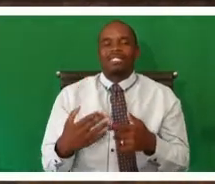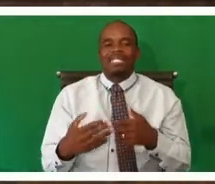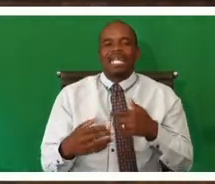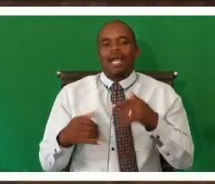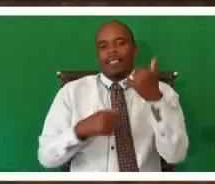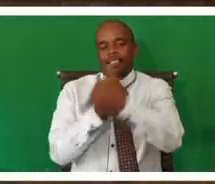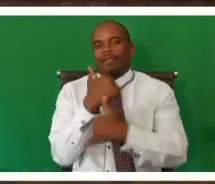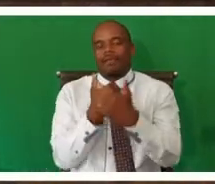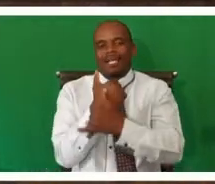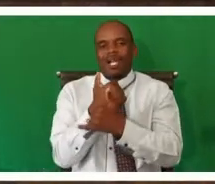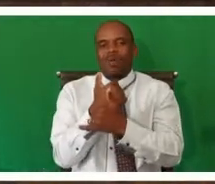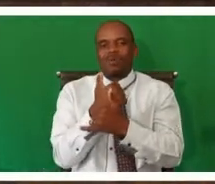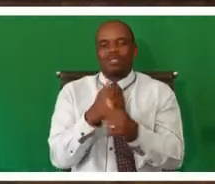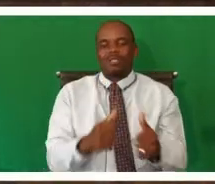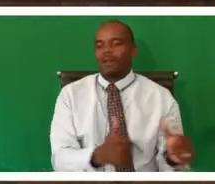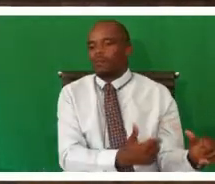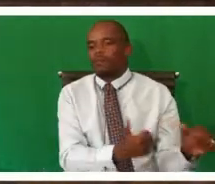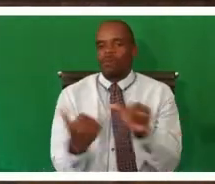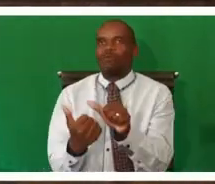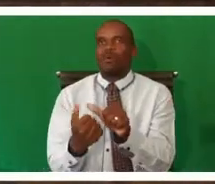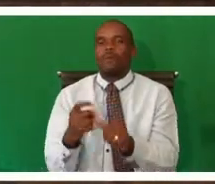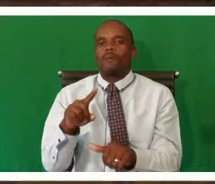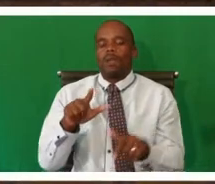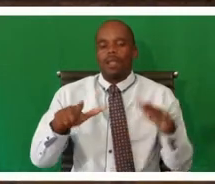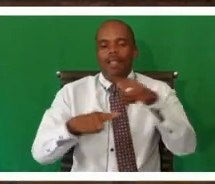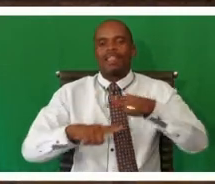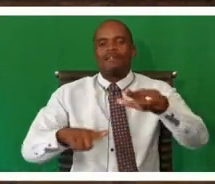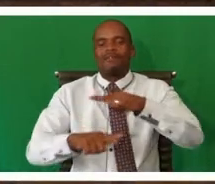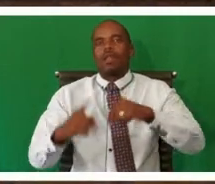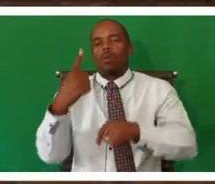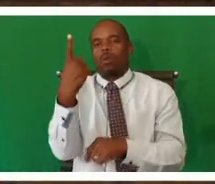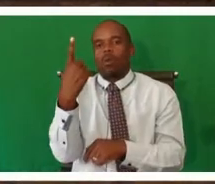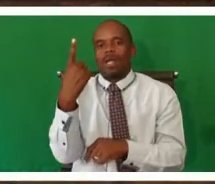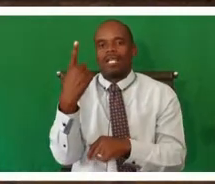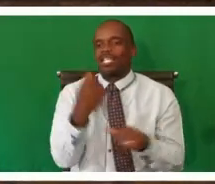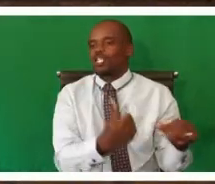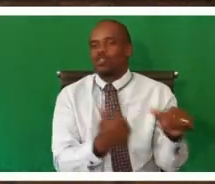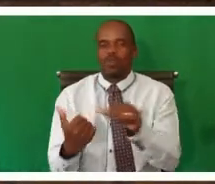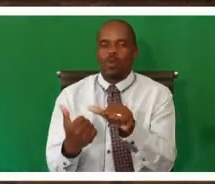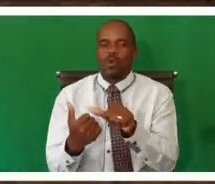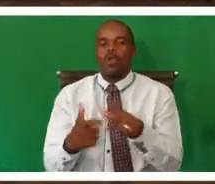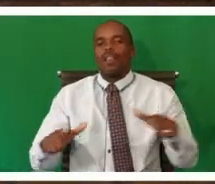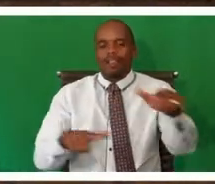from lockdown level 1 to level 3 again.